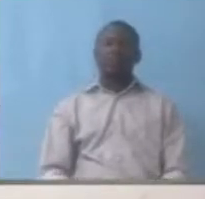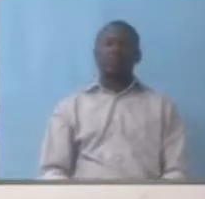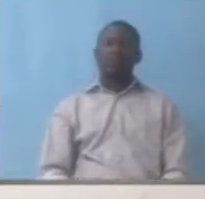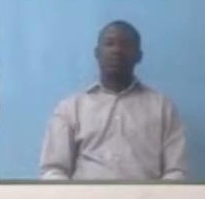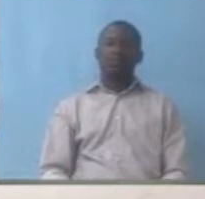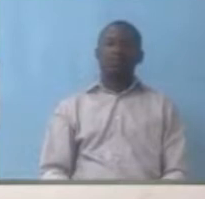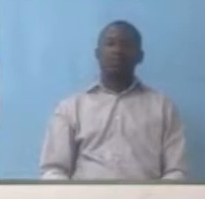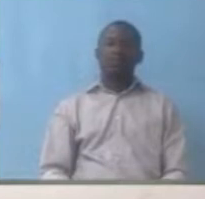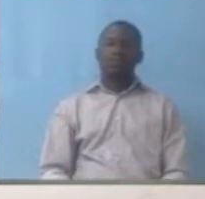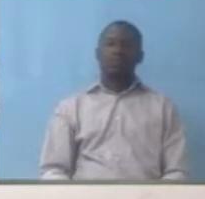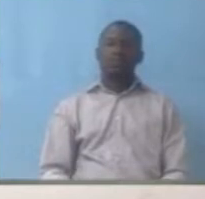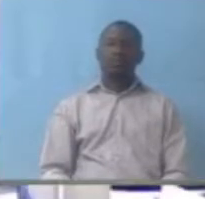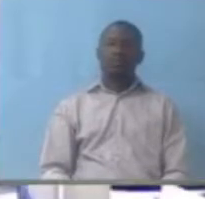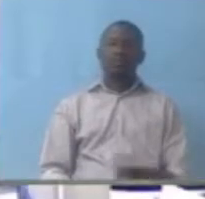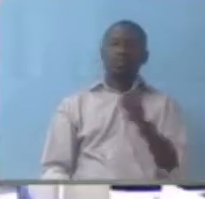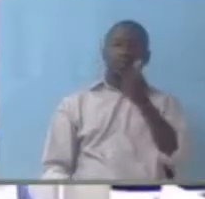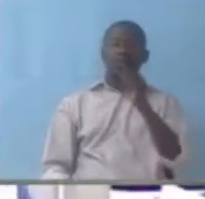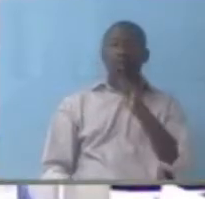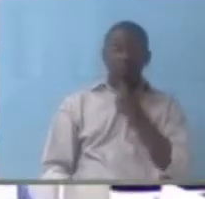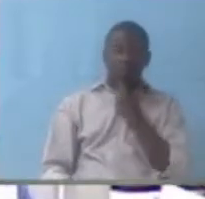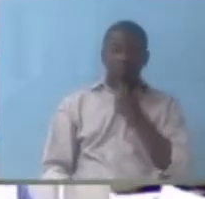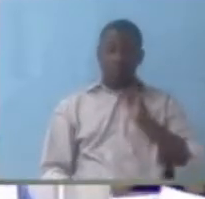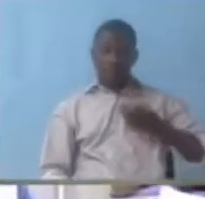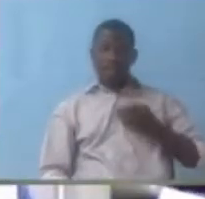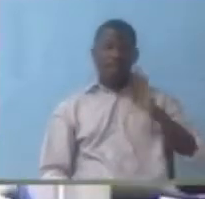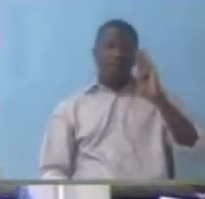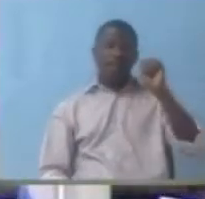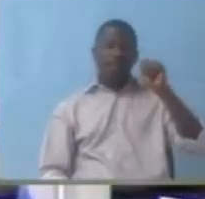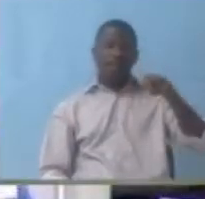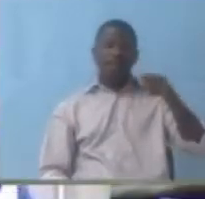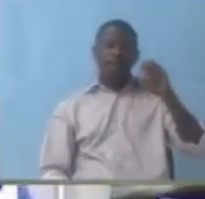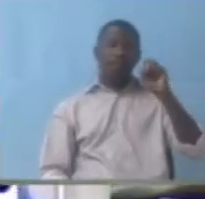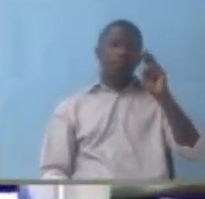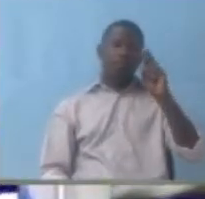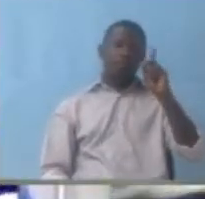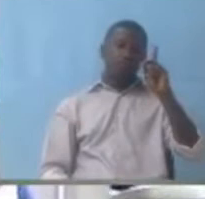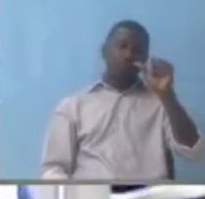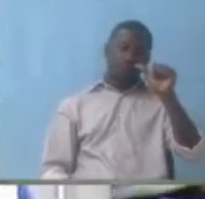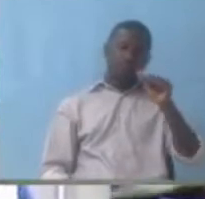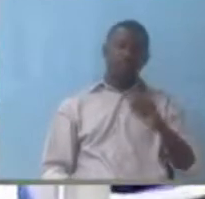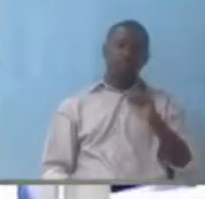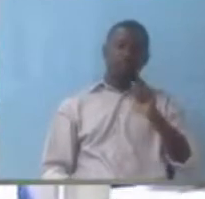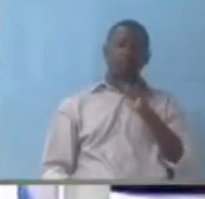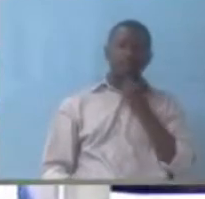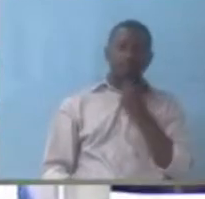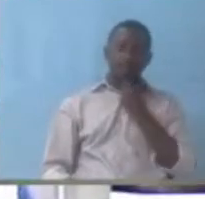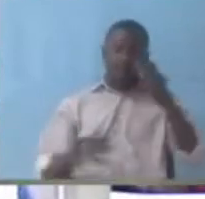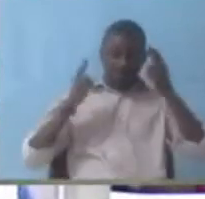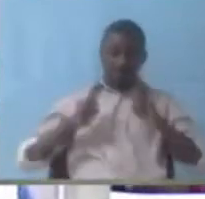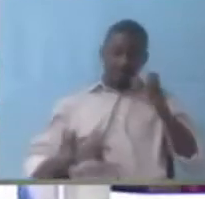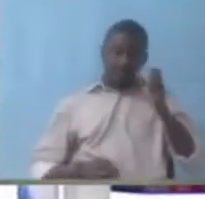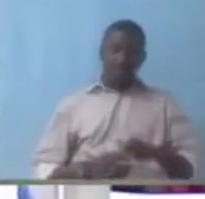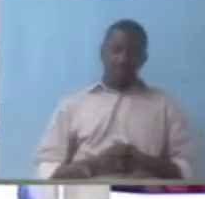Good afternoon, Mrs. Bensuda. Mrs. Bensuda, good afternoon, Council. Jinyang Council. I hope you had a good